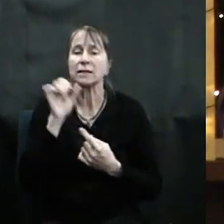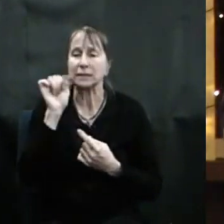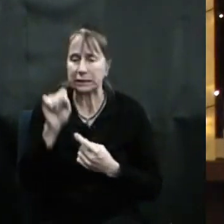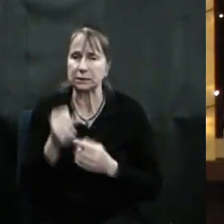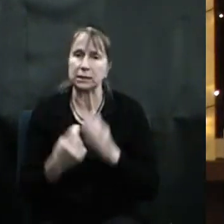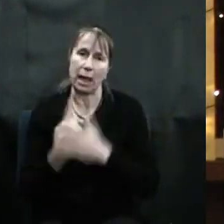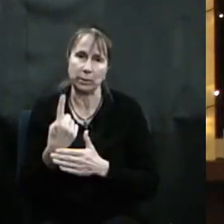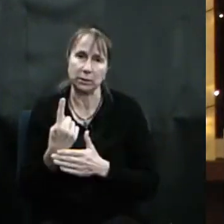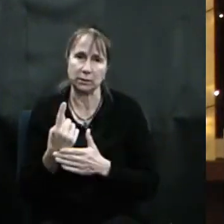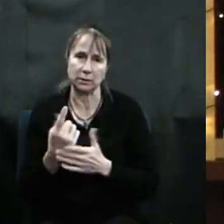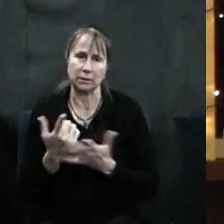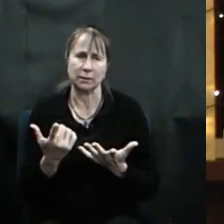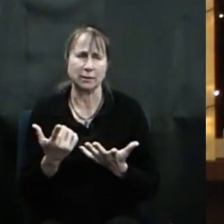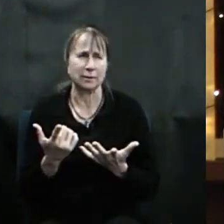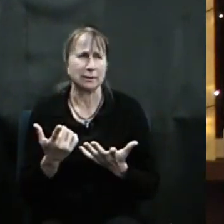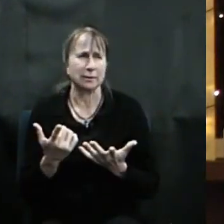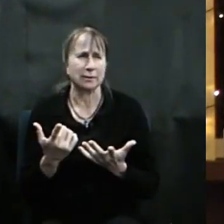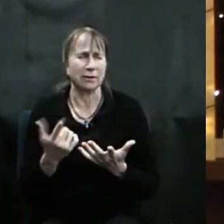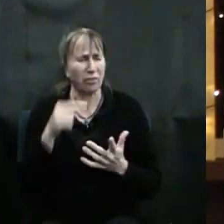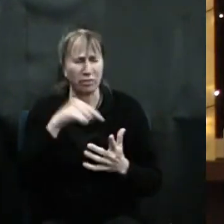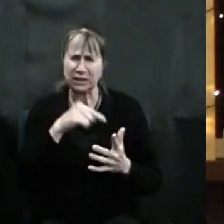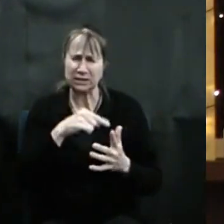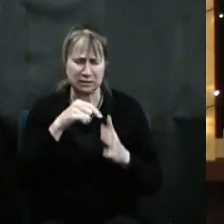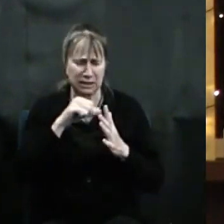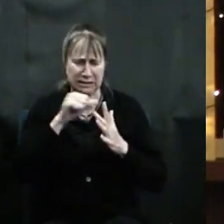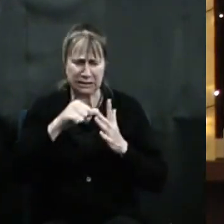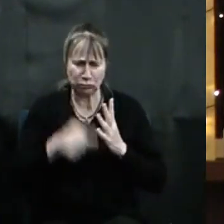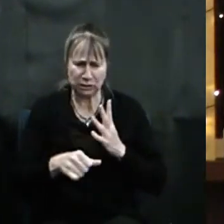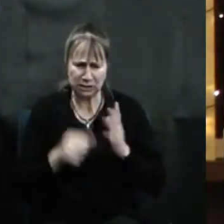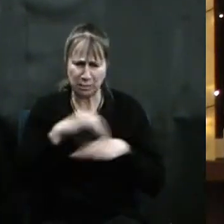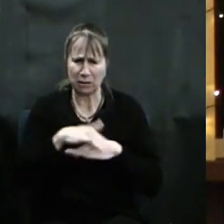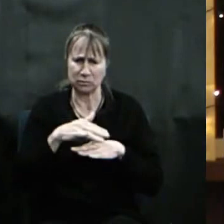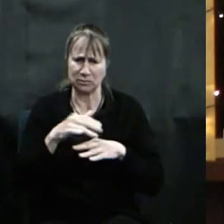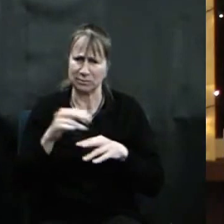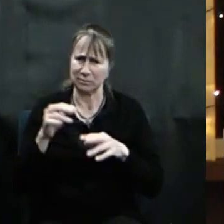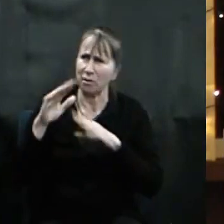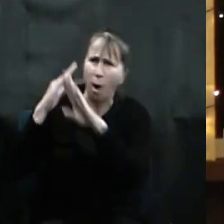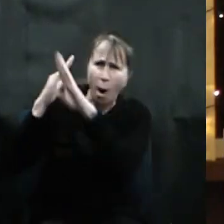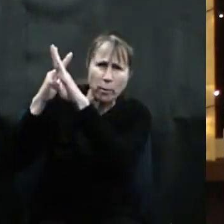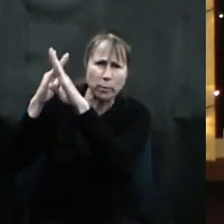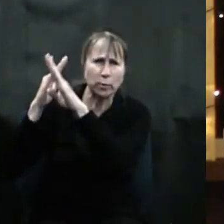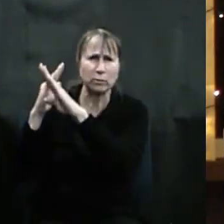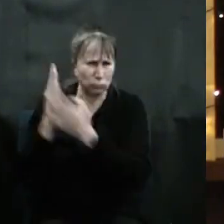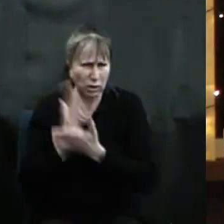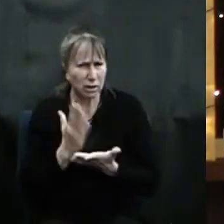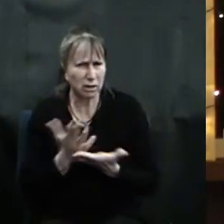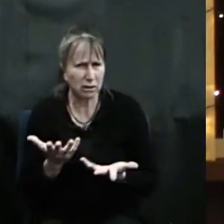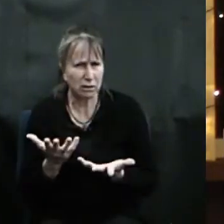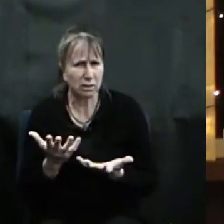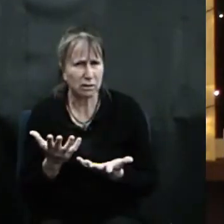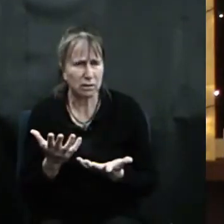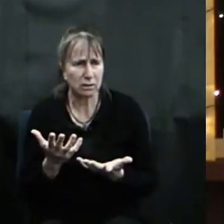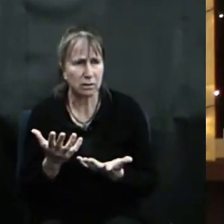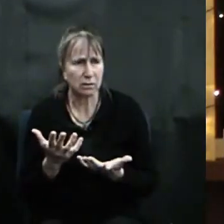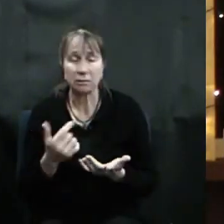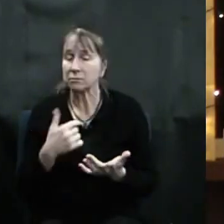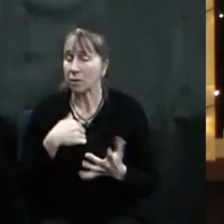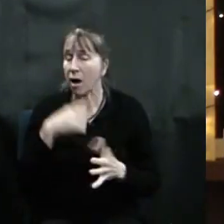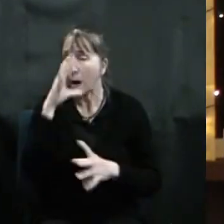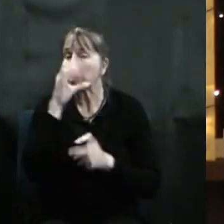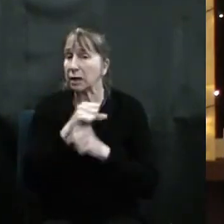Well, it's a great series on hope, isn't it? I actually think it is. If to know God is to know